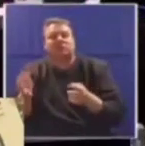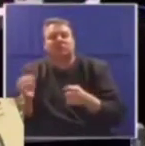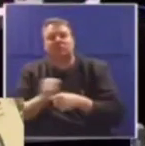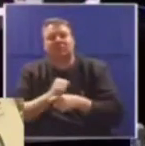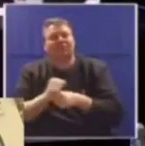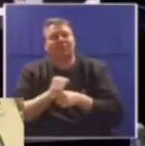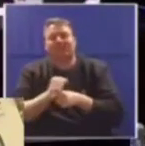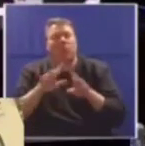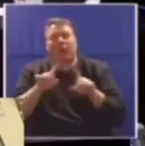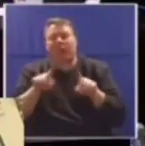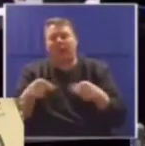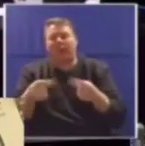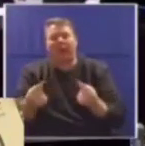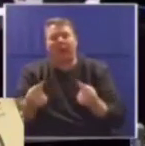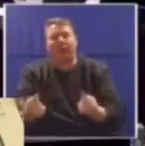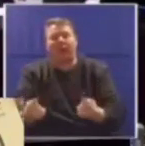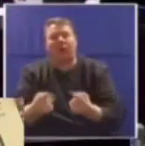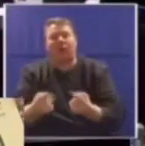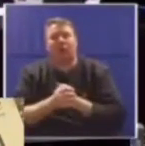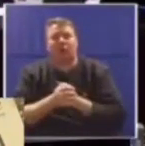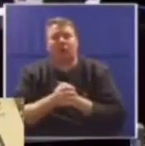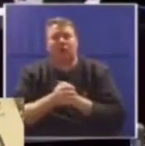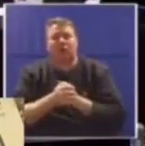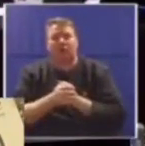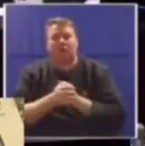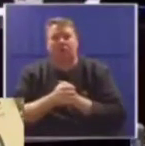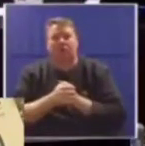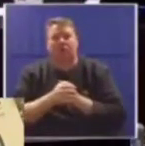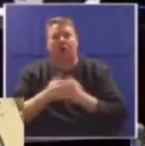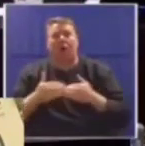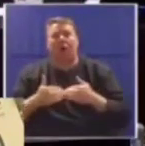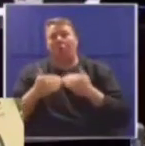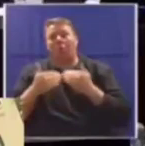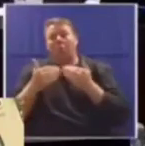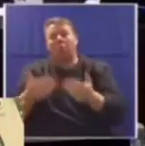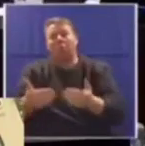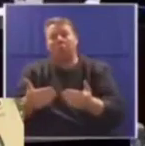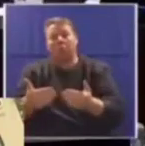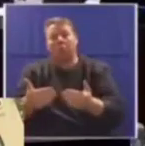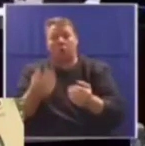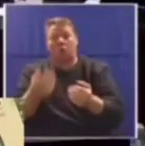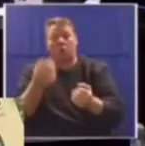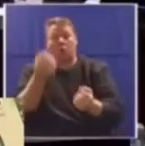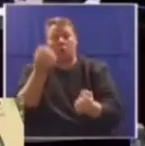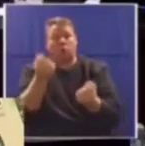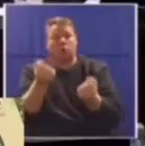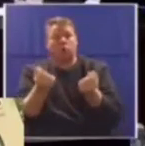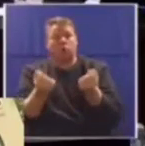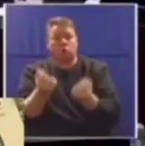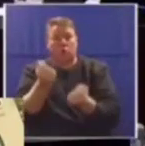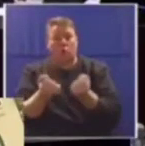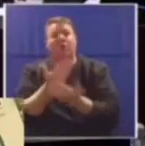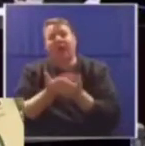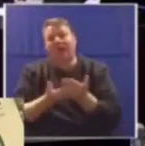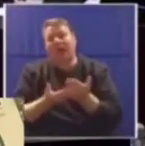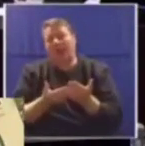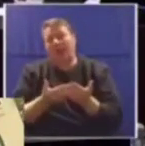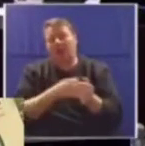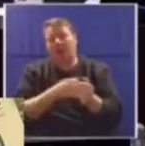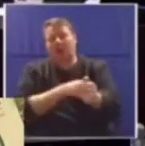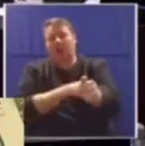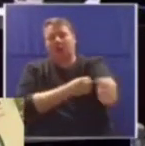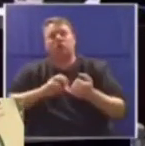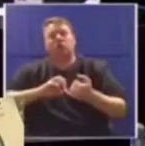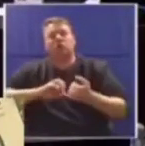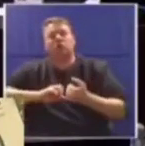then approaching the court through an appeal process is to bring to bear a better understanding, so that